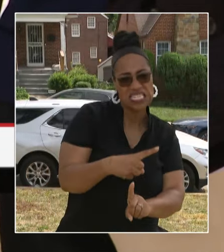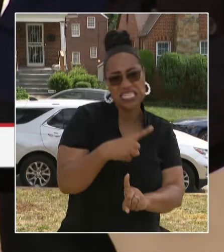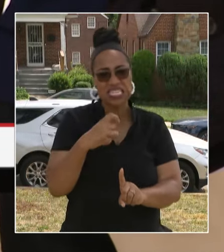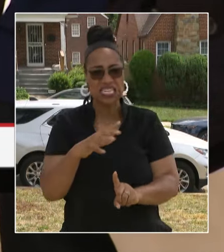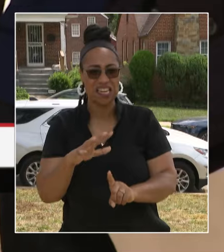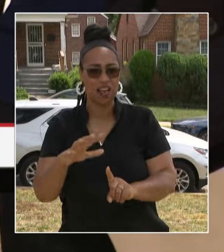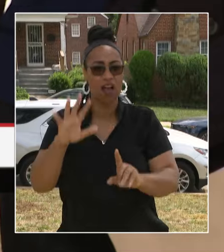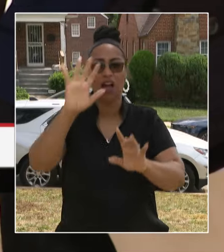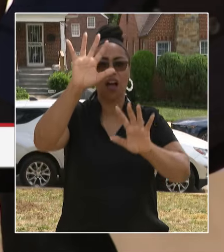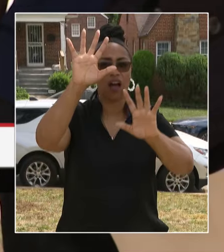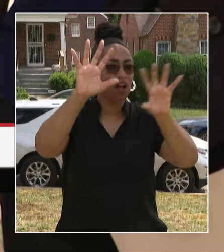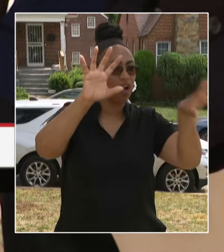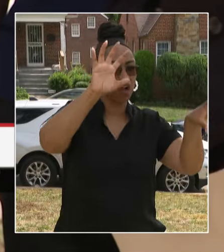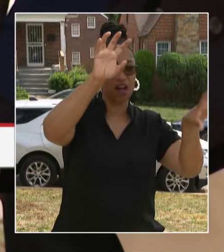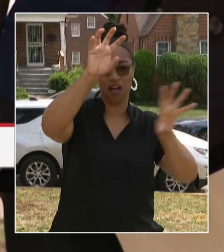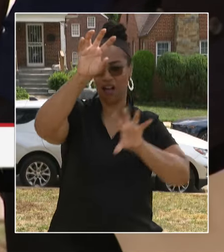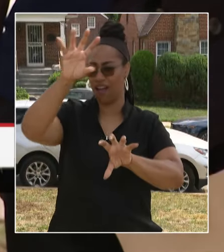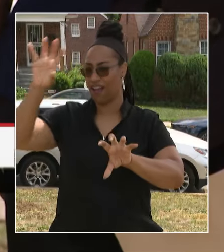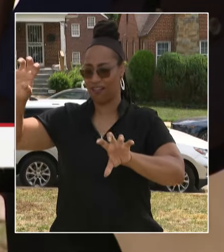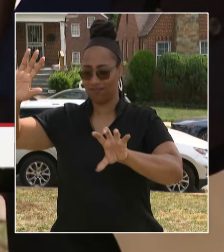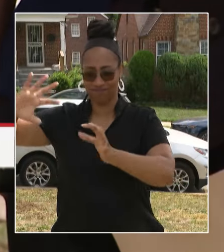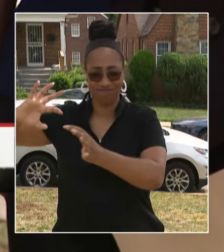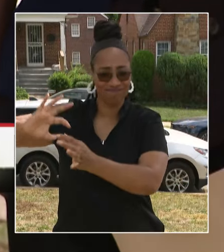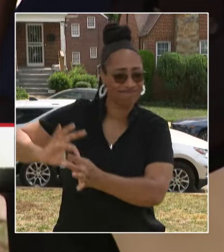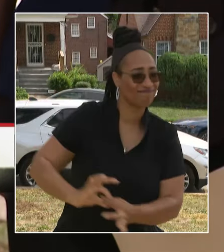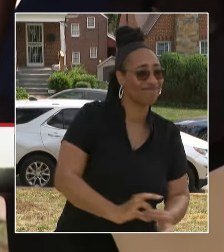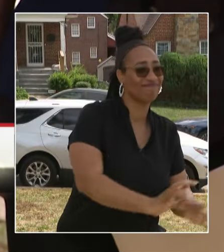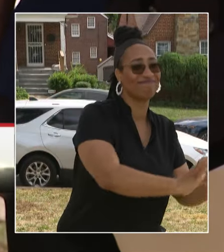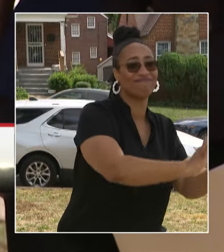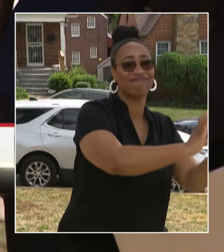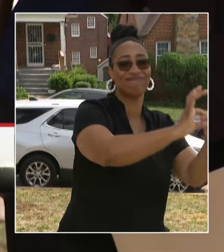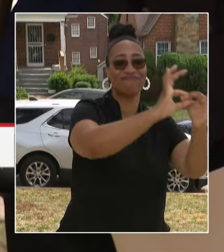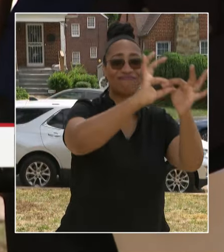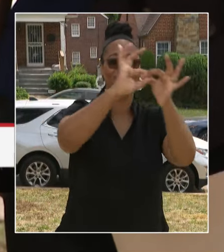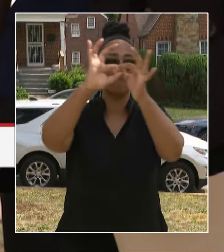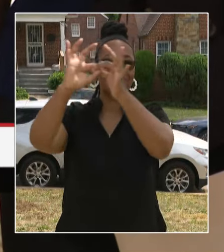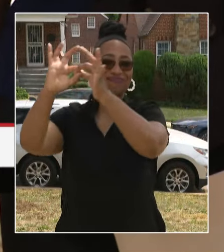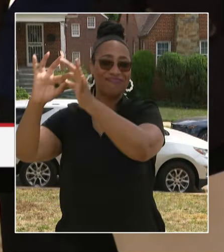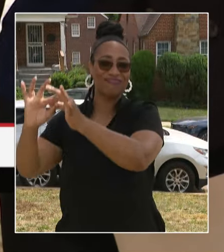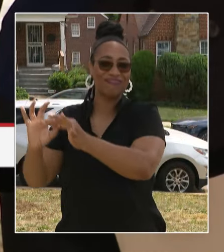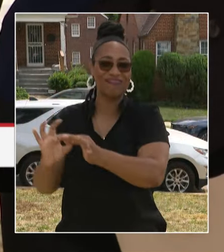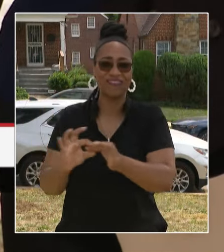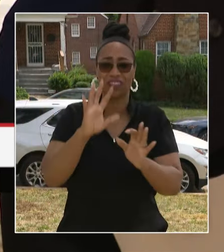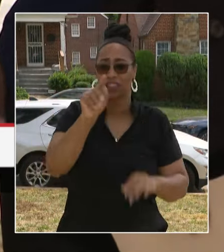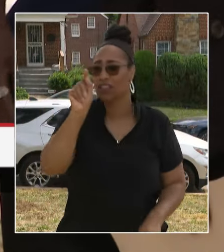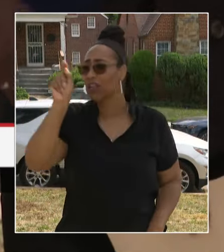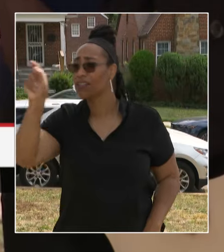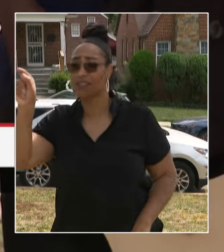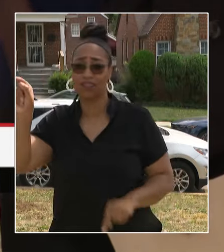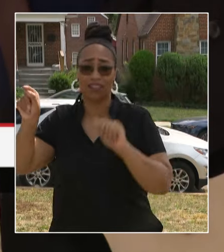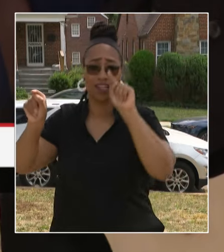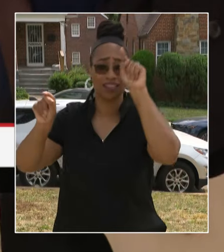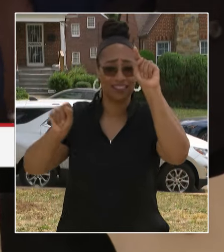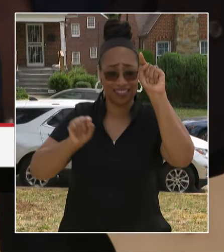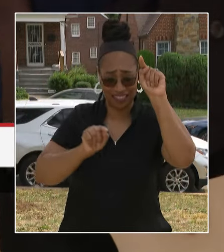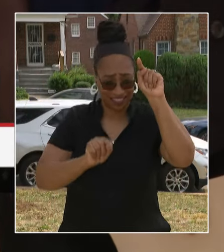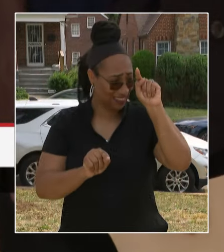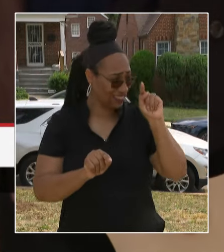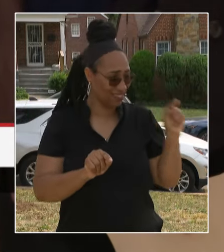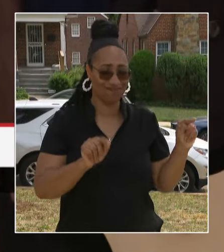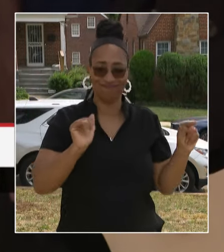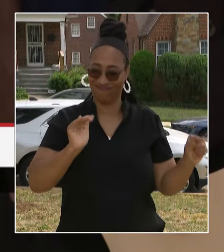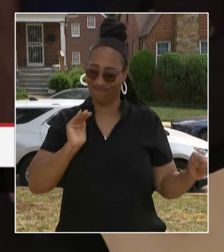and recover. In every known nook of our nation, in every corner called our country, our people, diverse